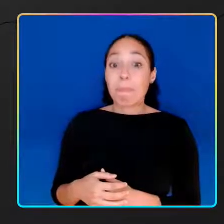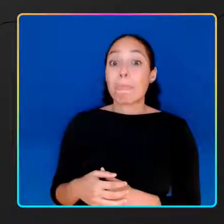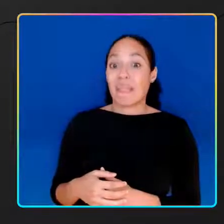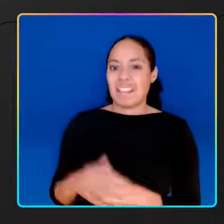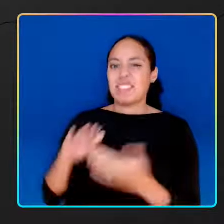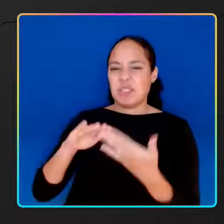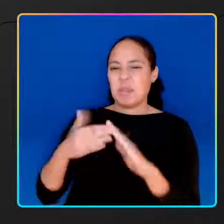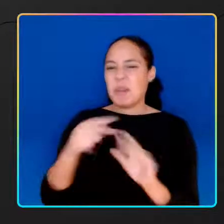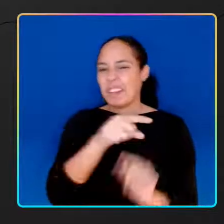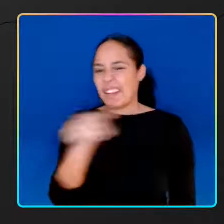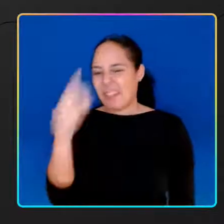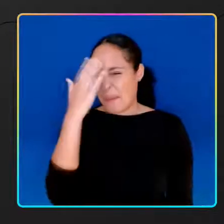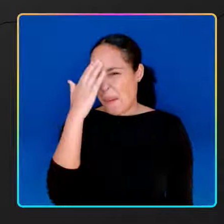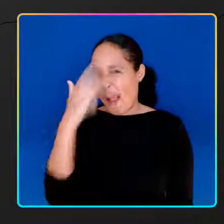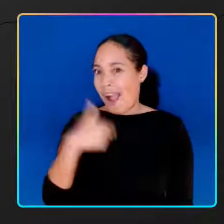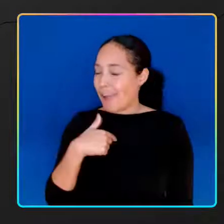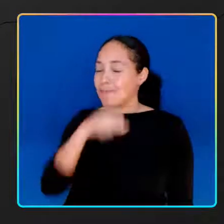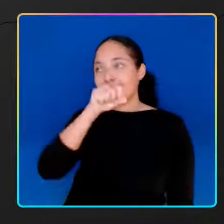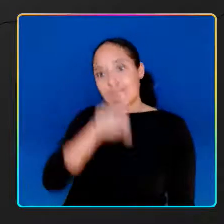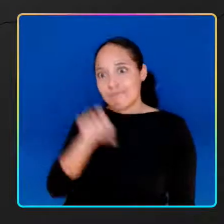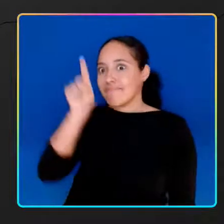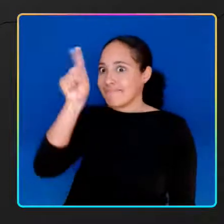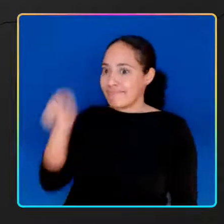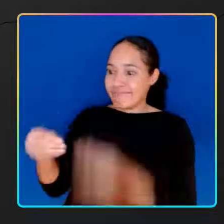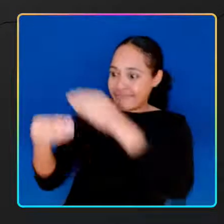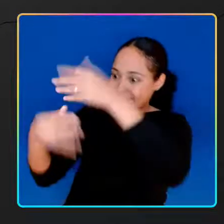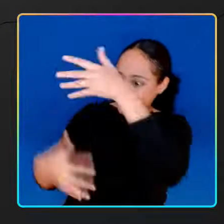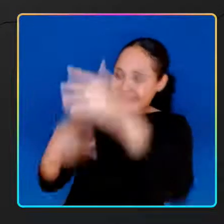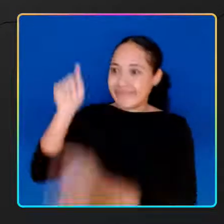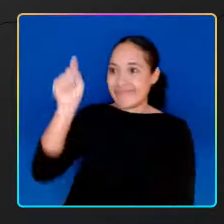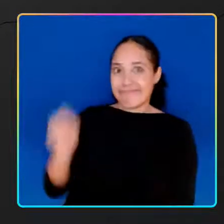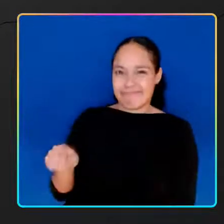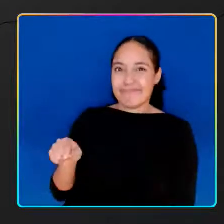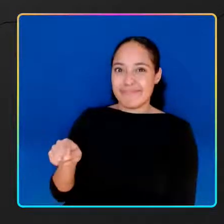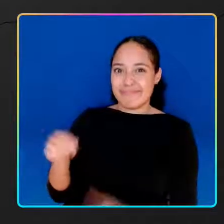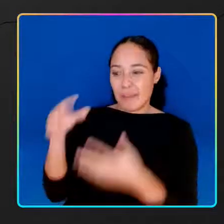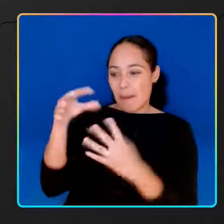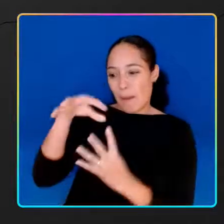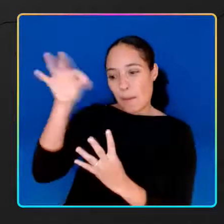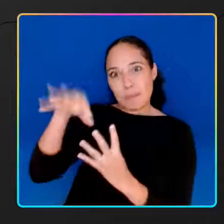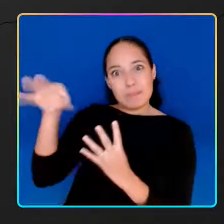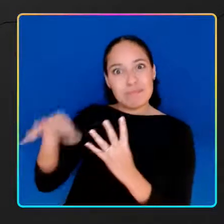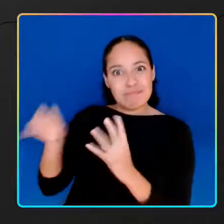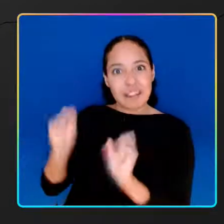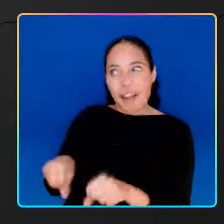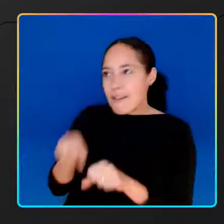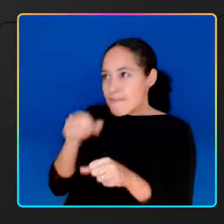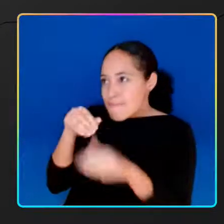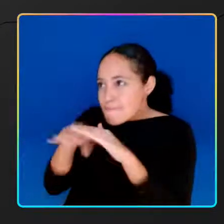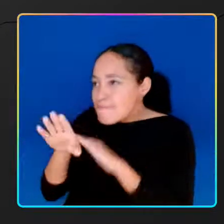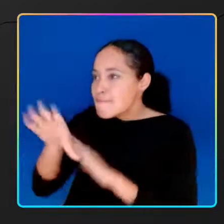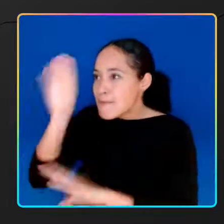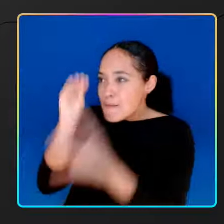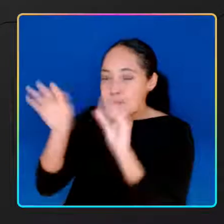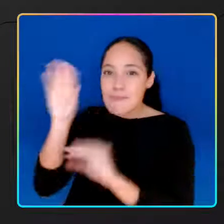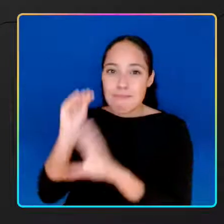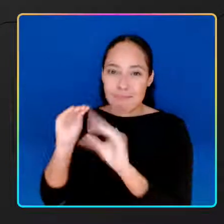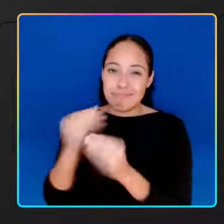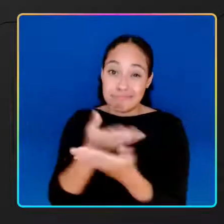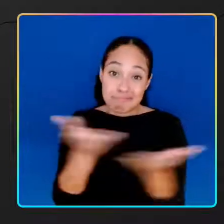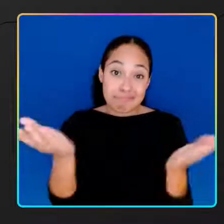community. And then obviously using that with data pieces. Wow, it's been really interesting, Layla, to